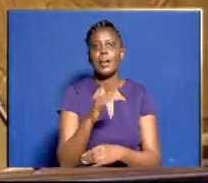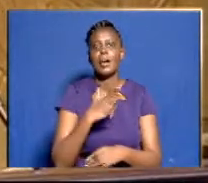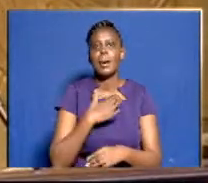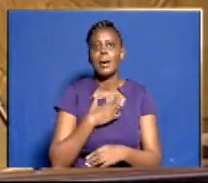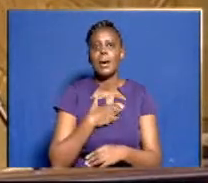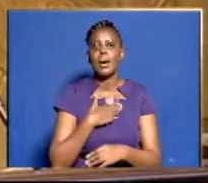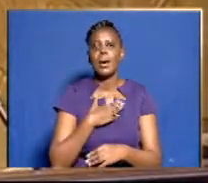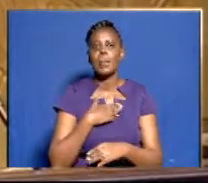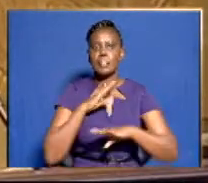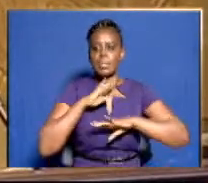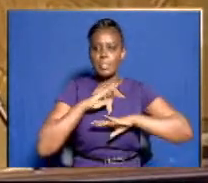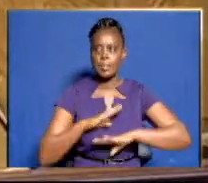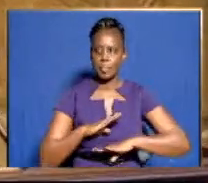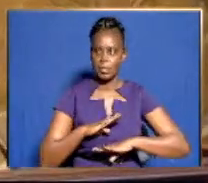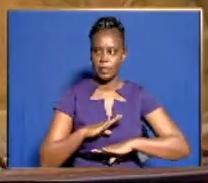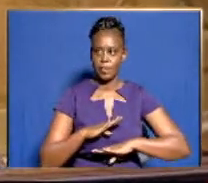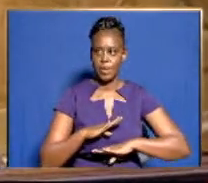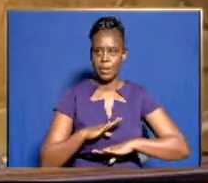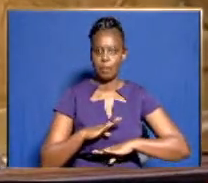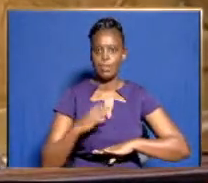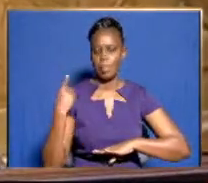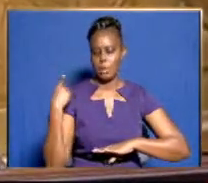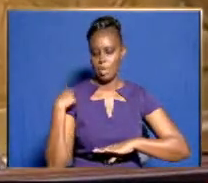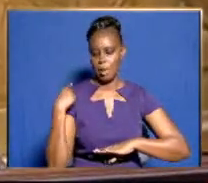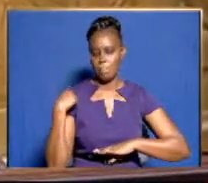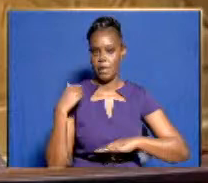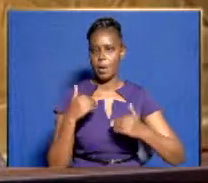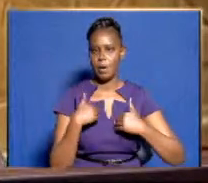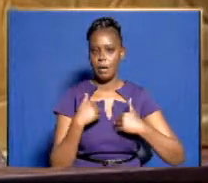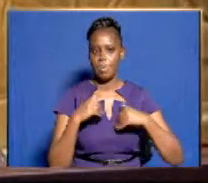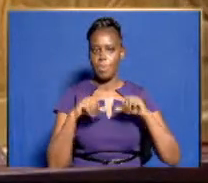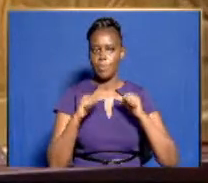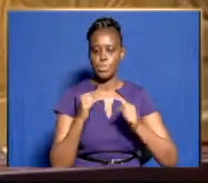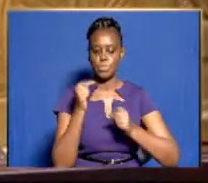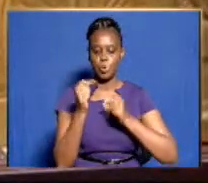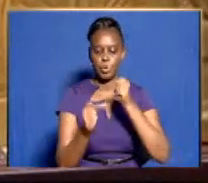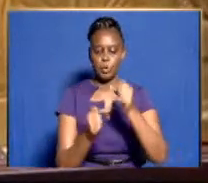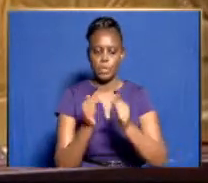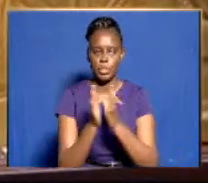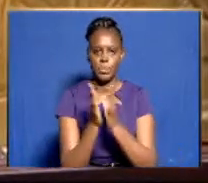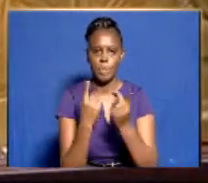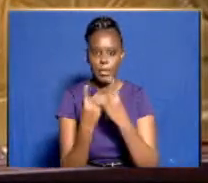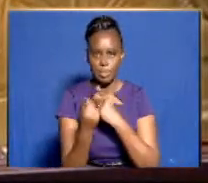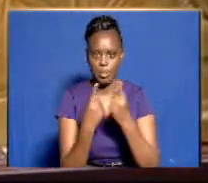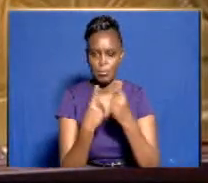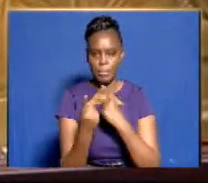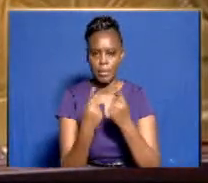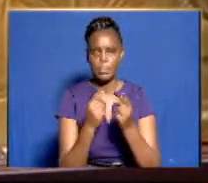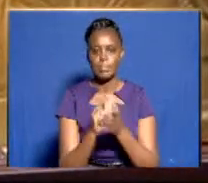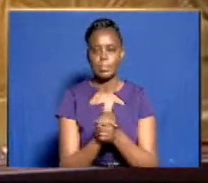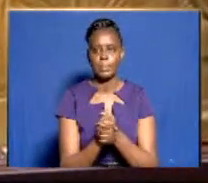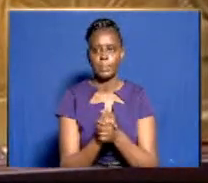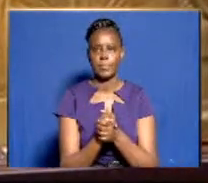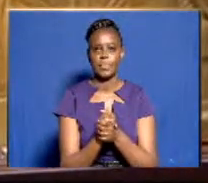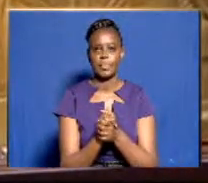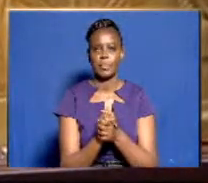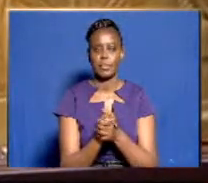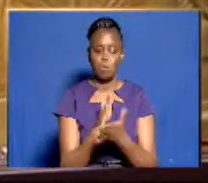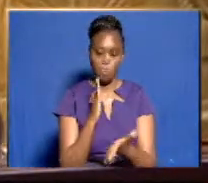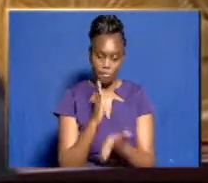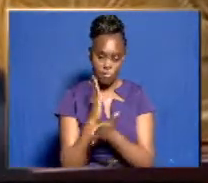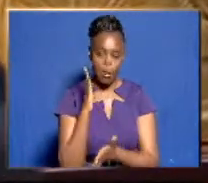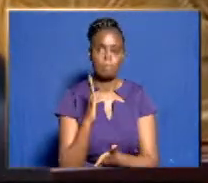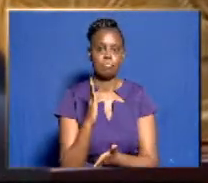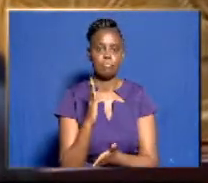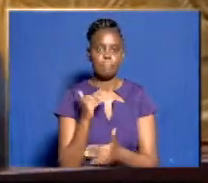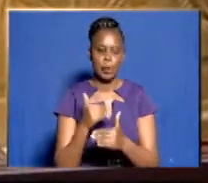we certify the numbers that we have so that we can proceed with this, or to confirm